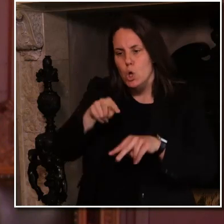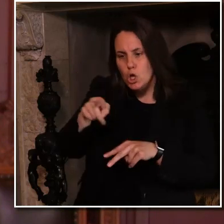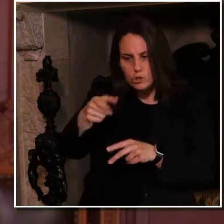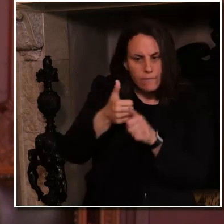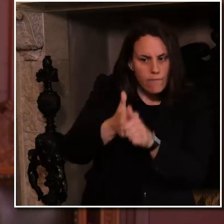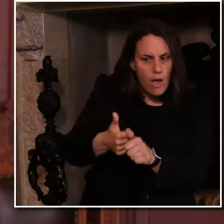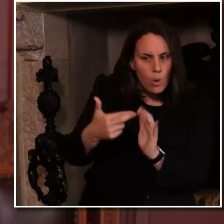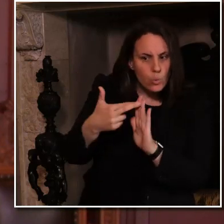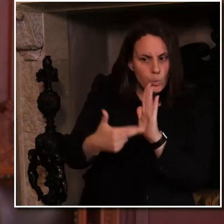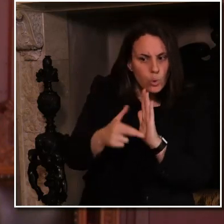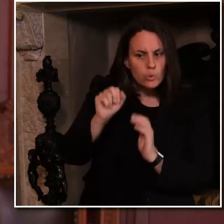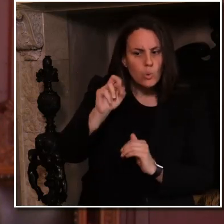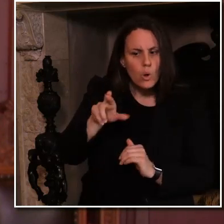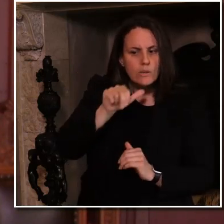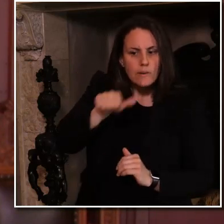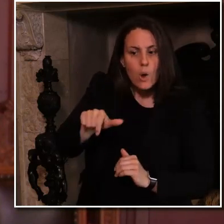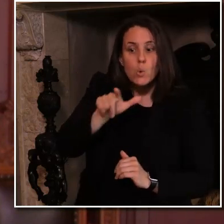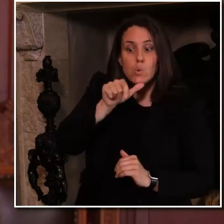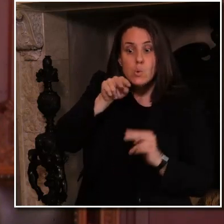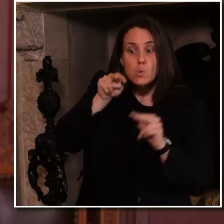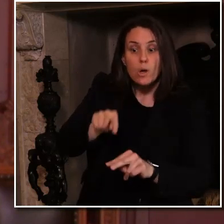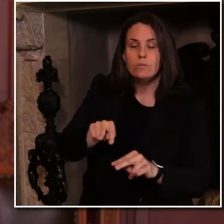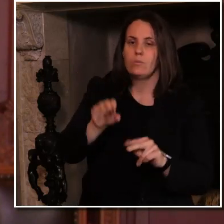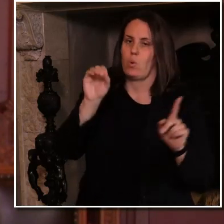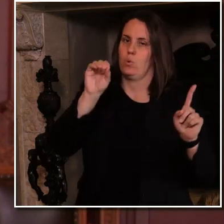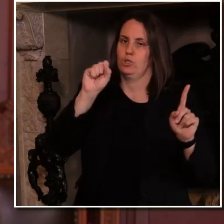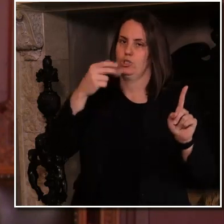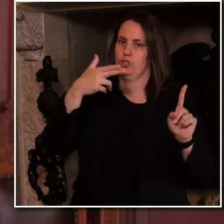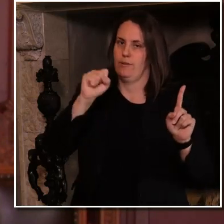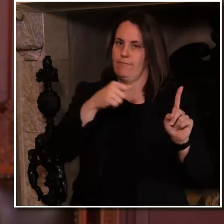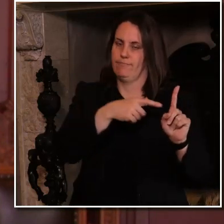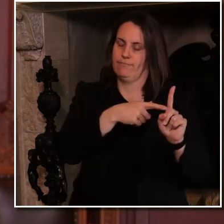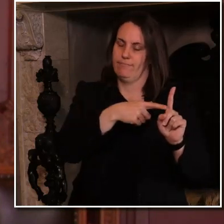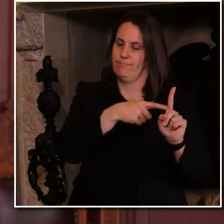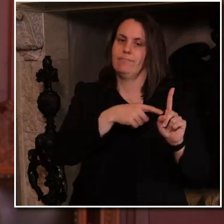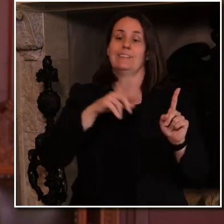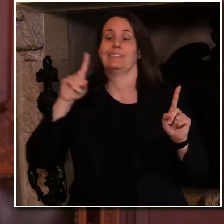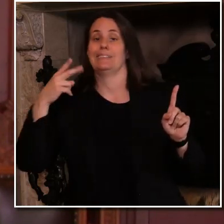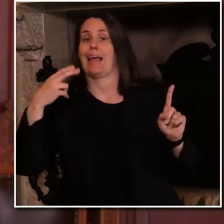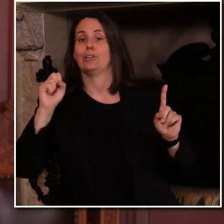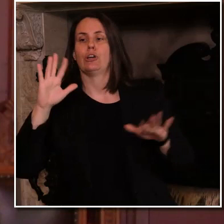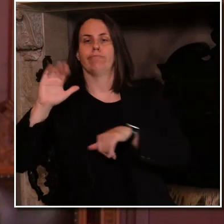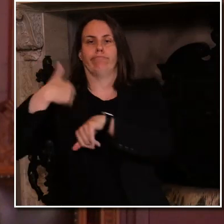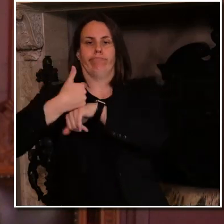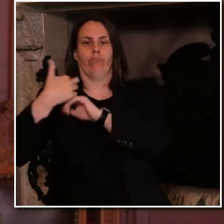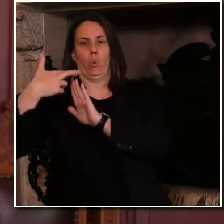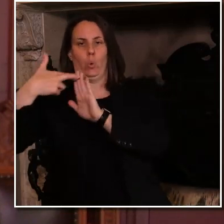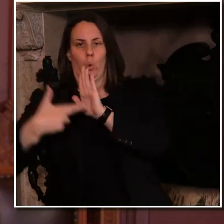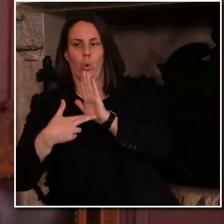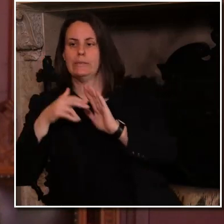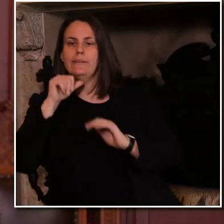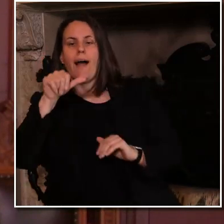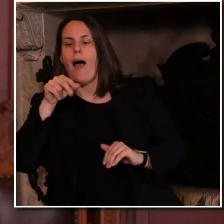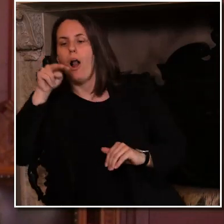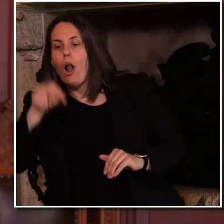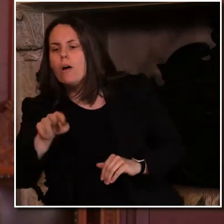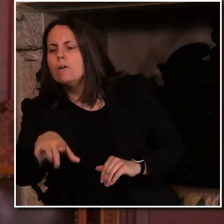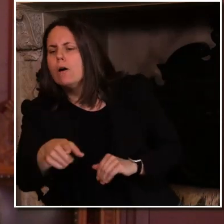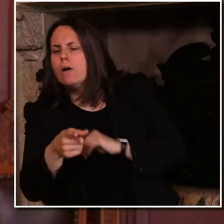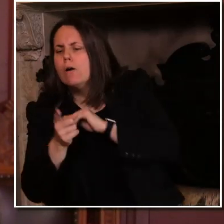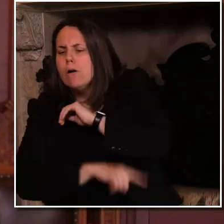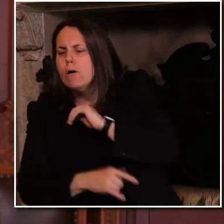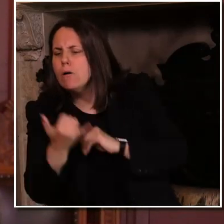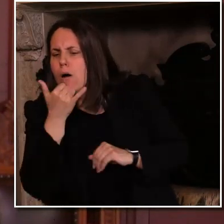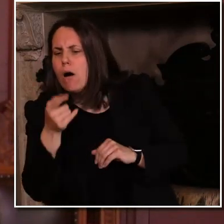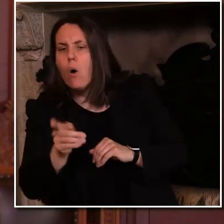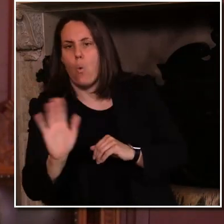other department in state government. So we are more than willing to provide guidance,